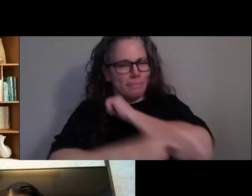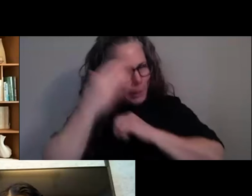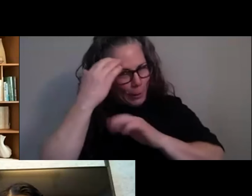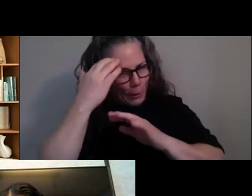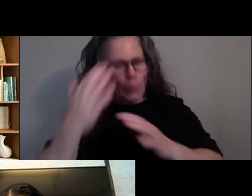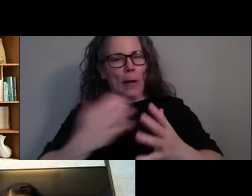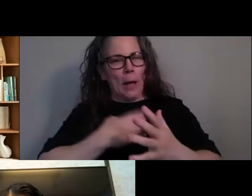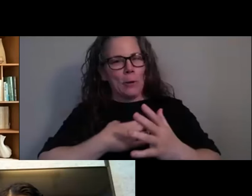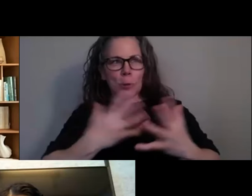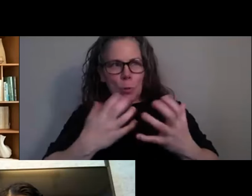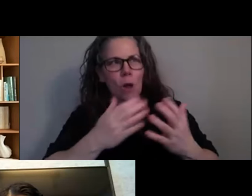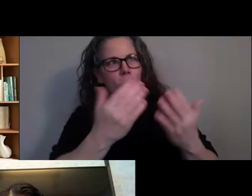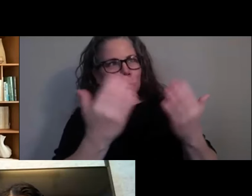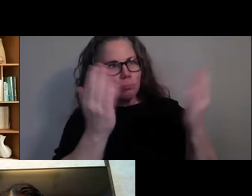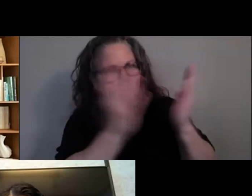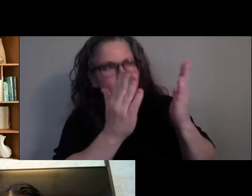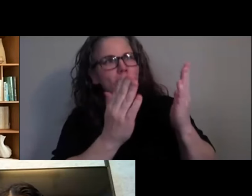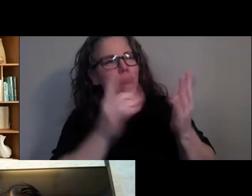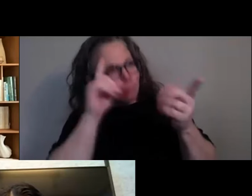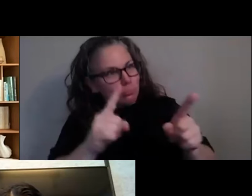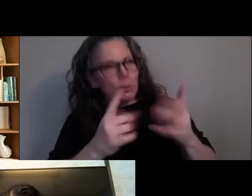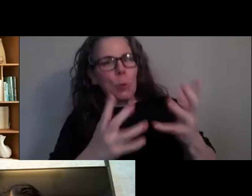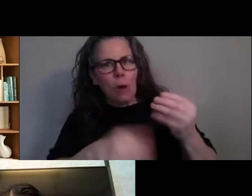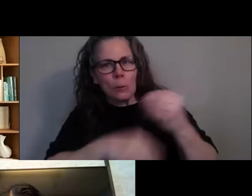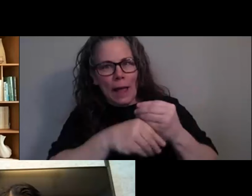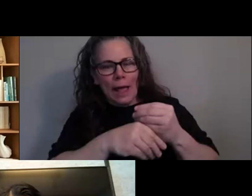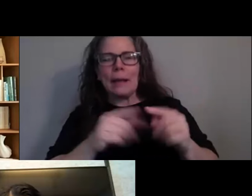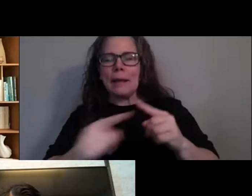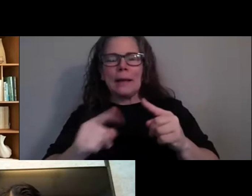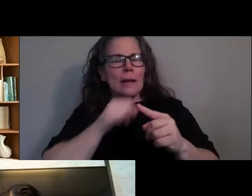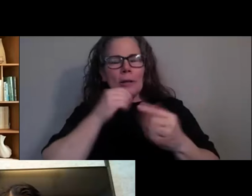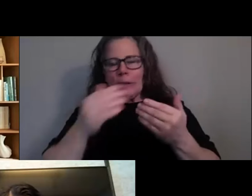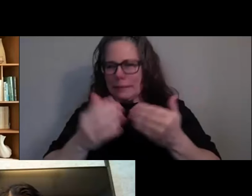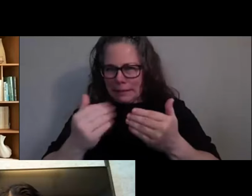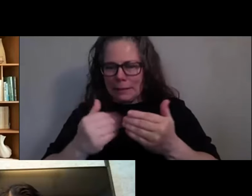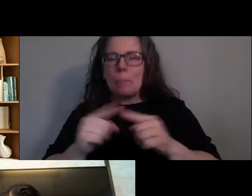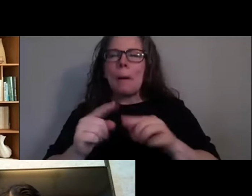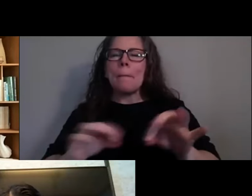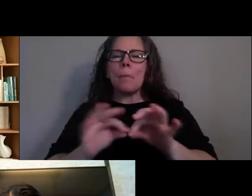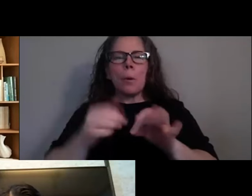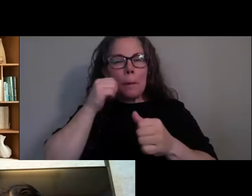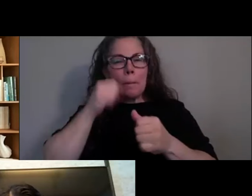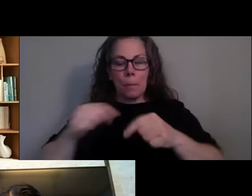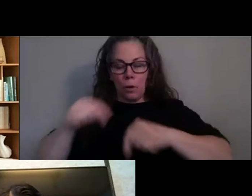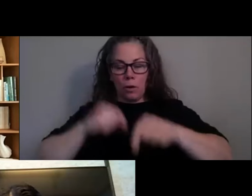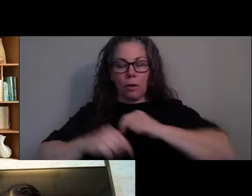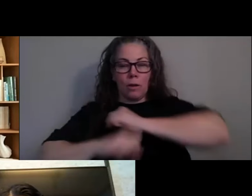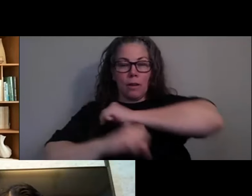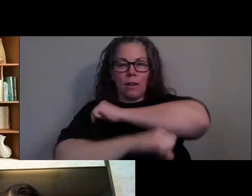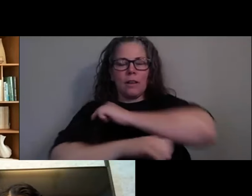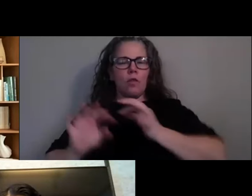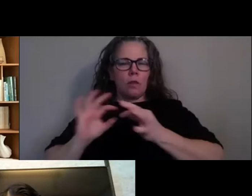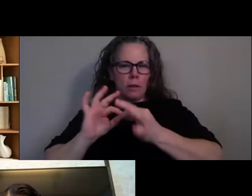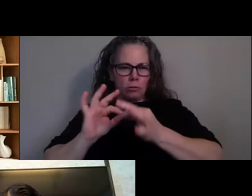wish I had like a magic formula for that. I think that's also where the relationship building we talked about earlier comes in of, you